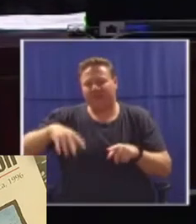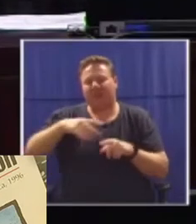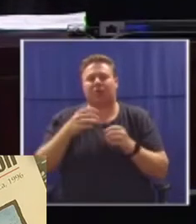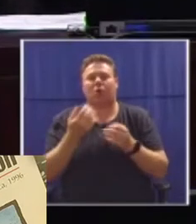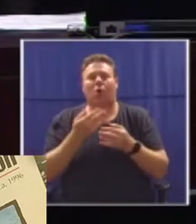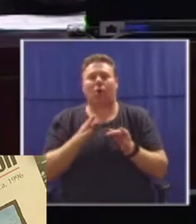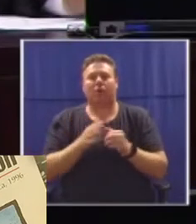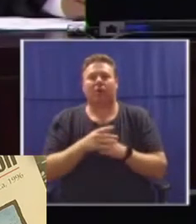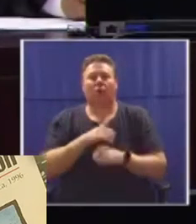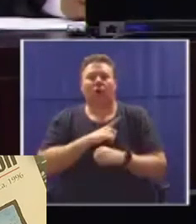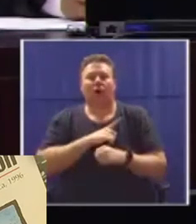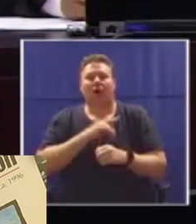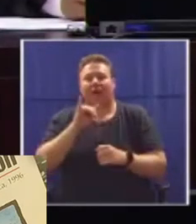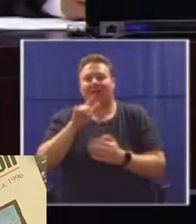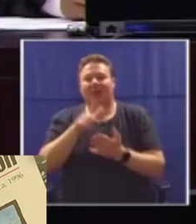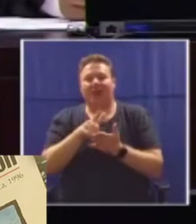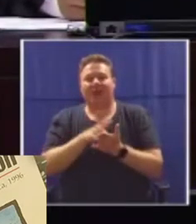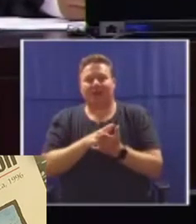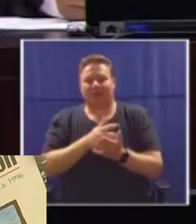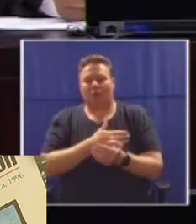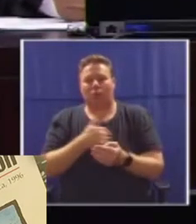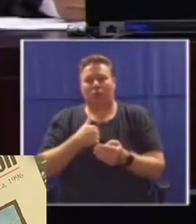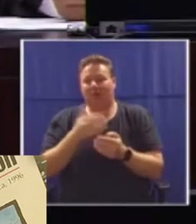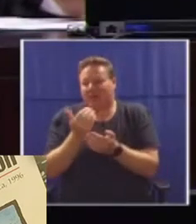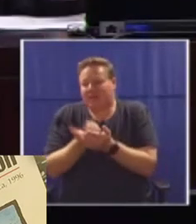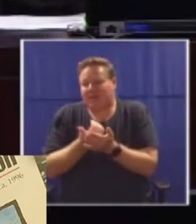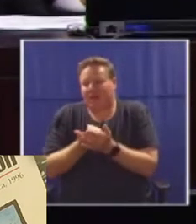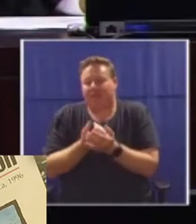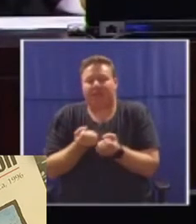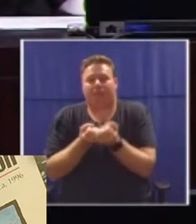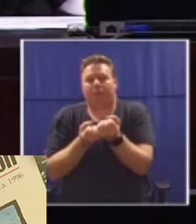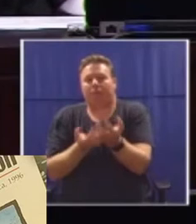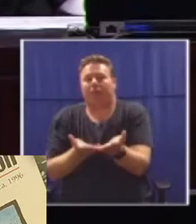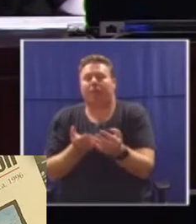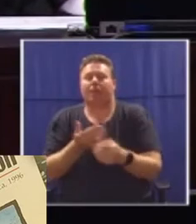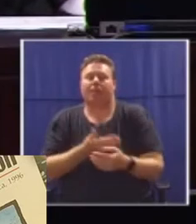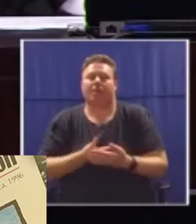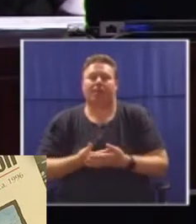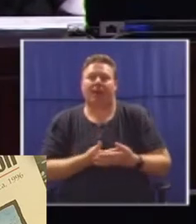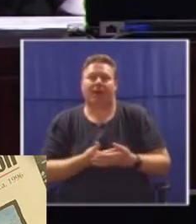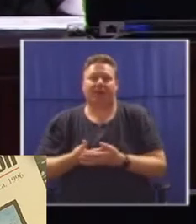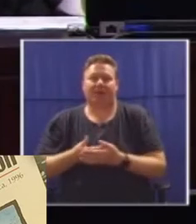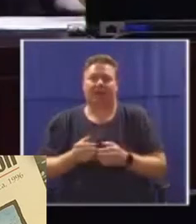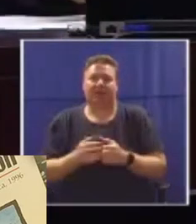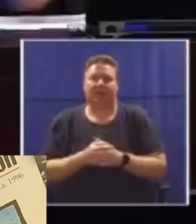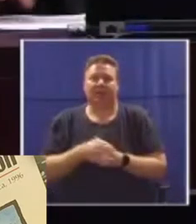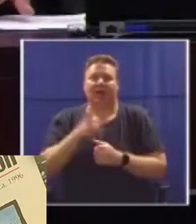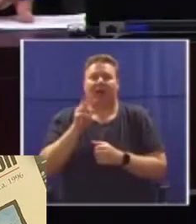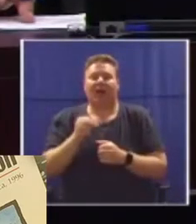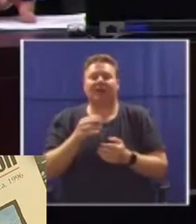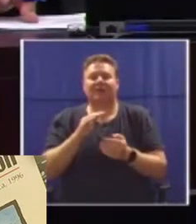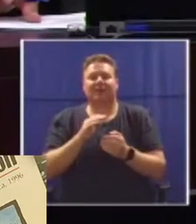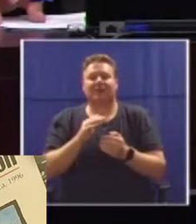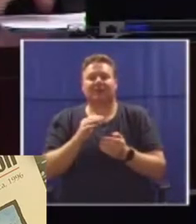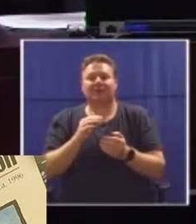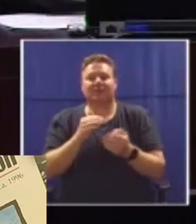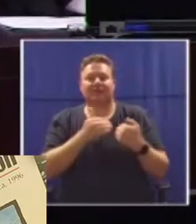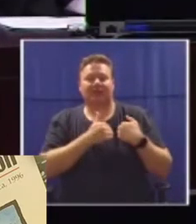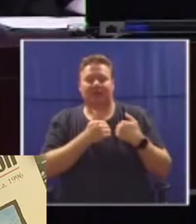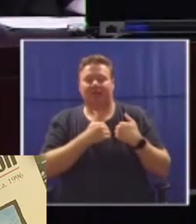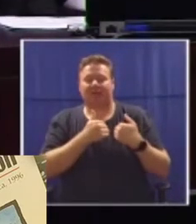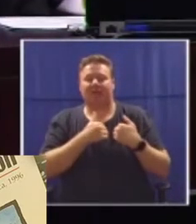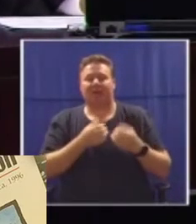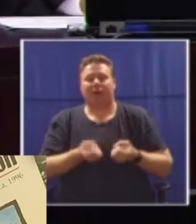it is illegal for a mother to safely relinquish her baby. Unsafe abandonment must always be